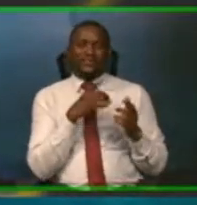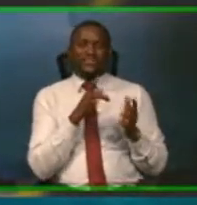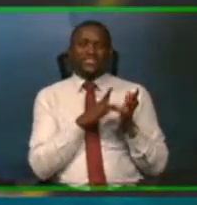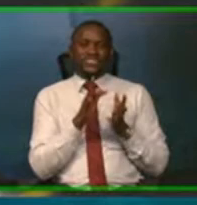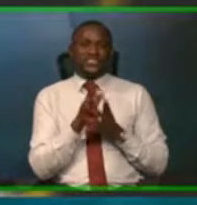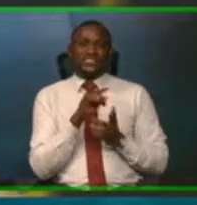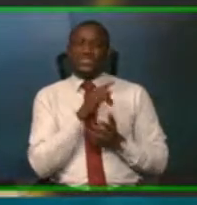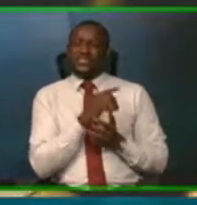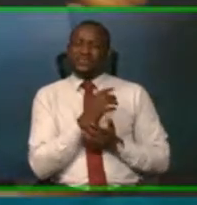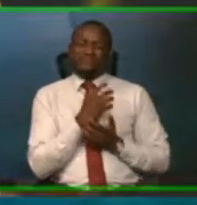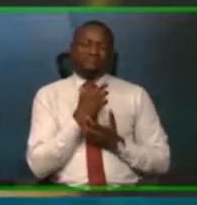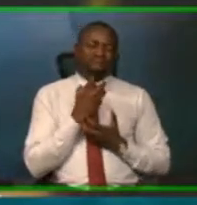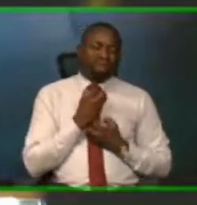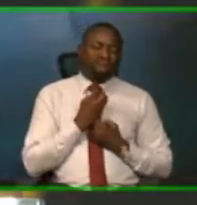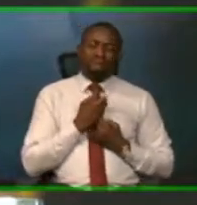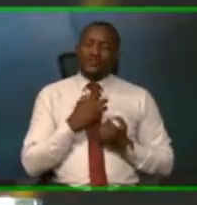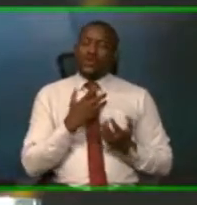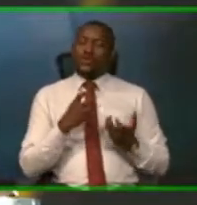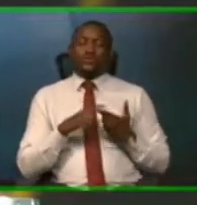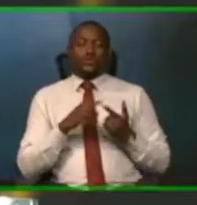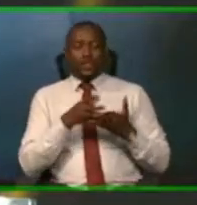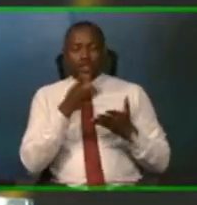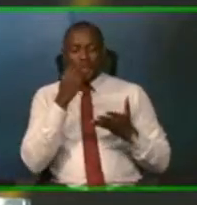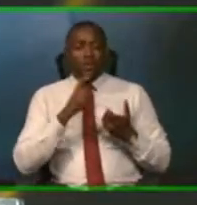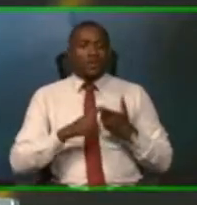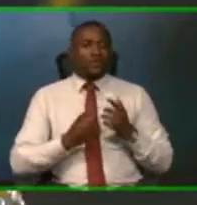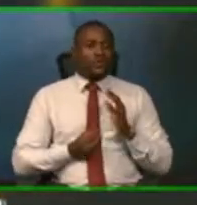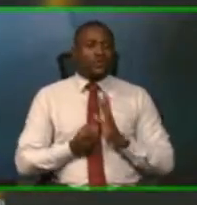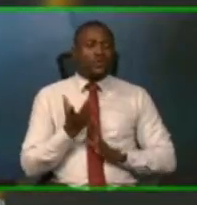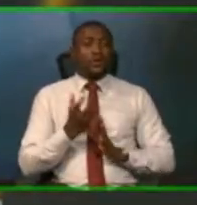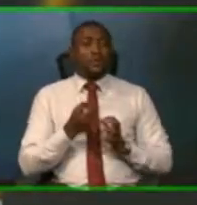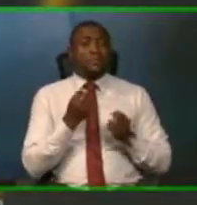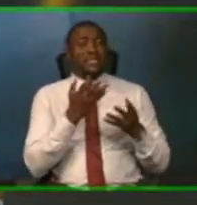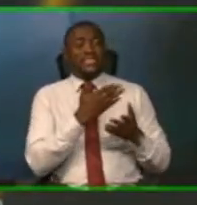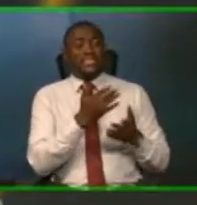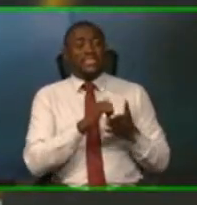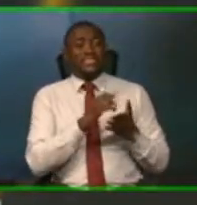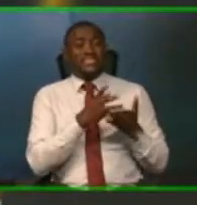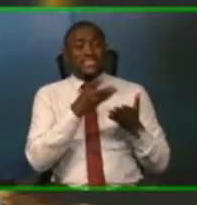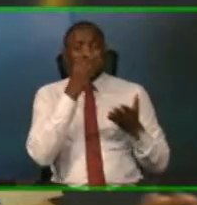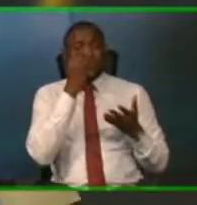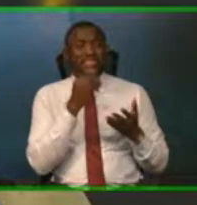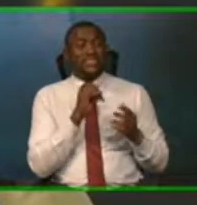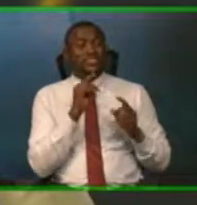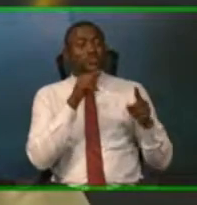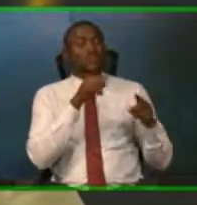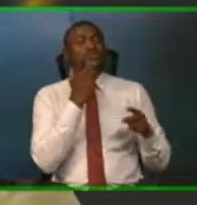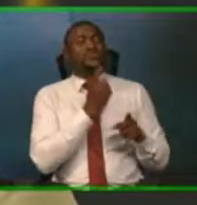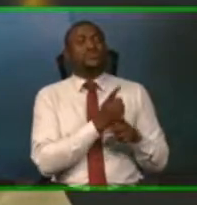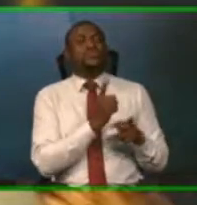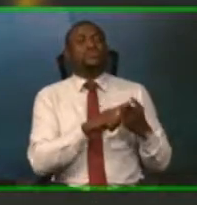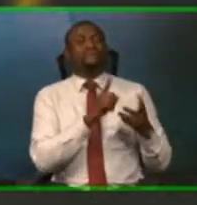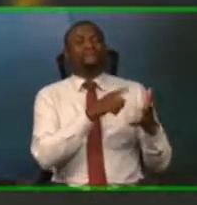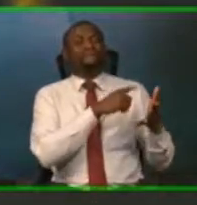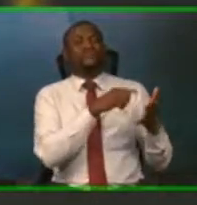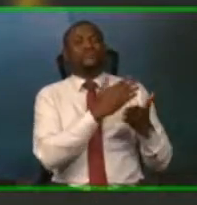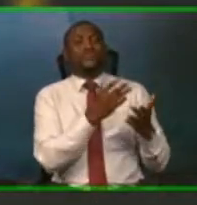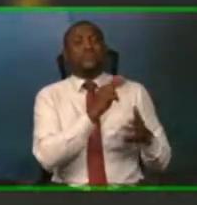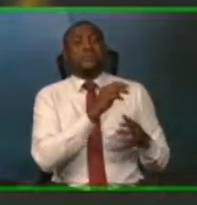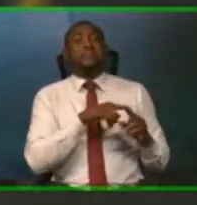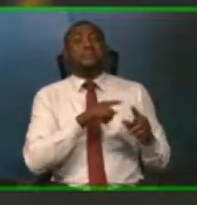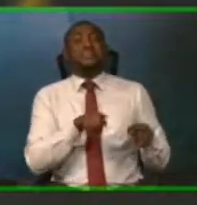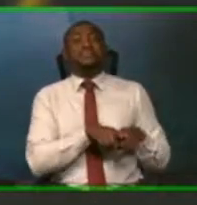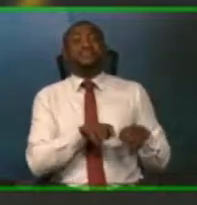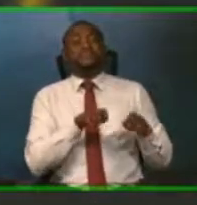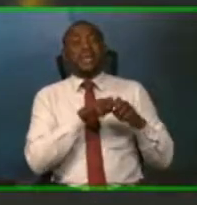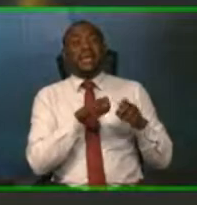to stay, to learn, to grow. Did you know that many of the things he was learning, his coming was even to abolish some of them. And yet, even as the